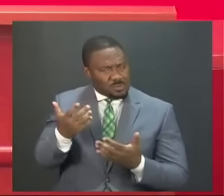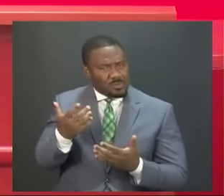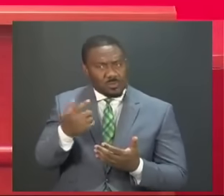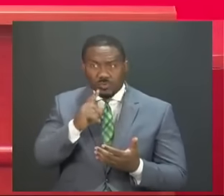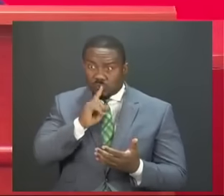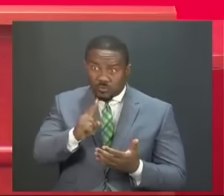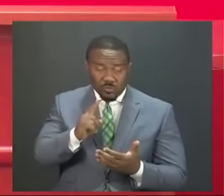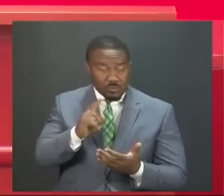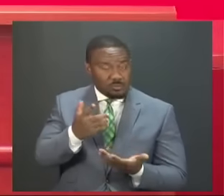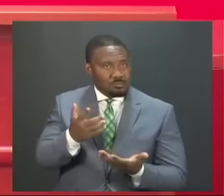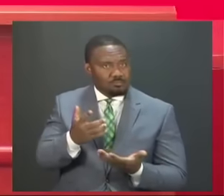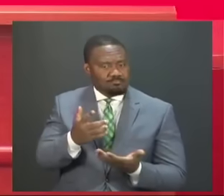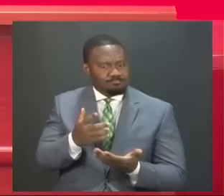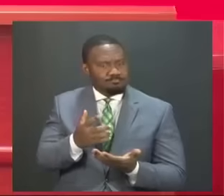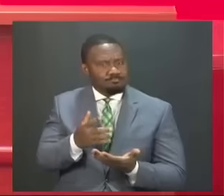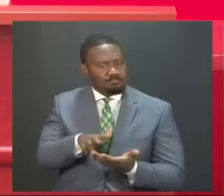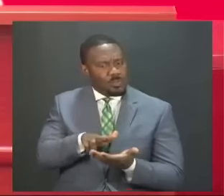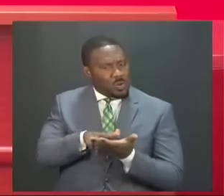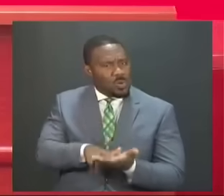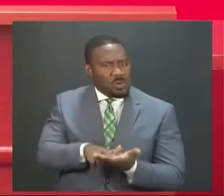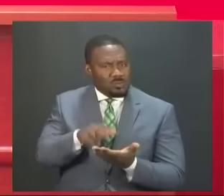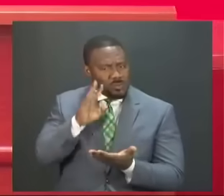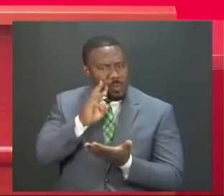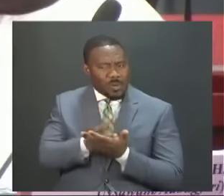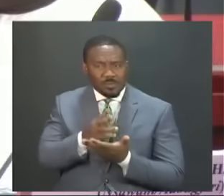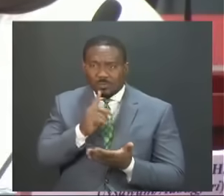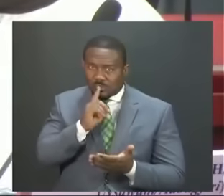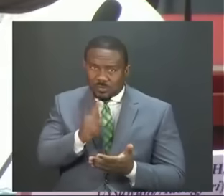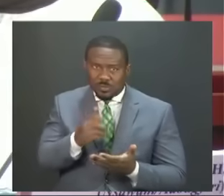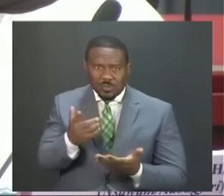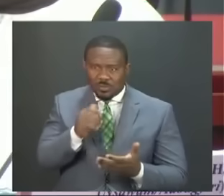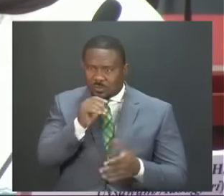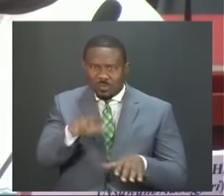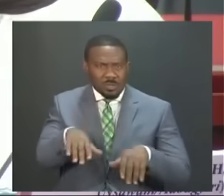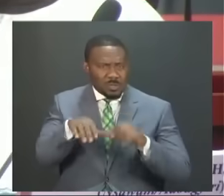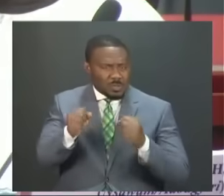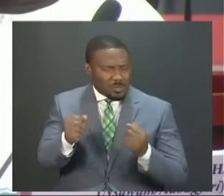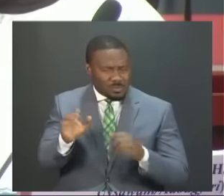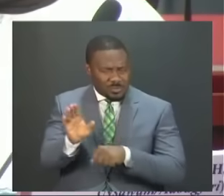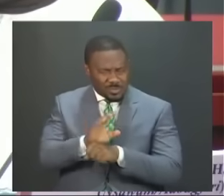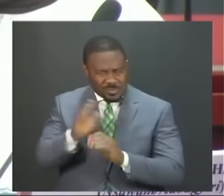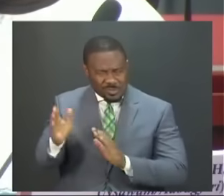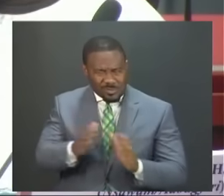fact, a bare fact, that we don't adopt a business statement by way of a vote.